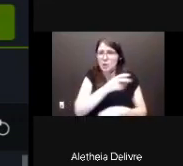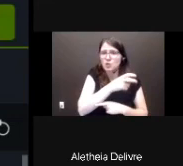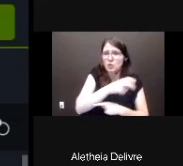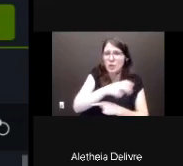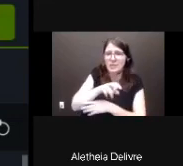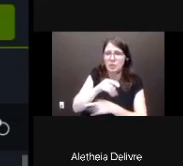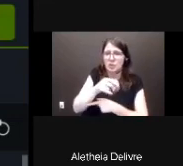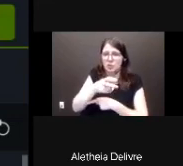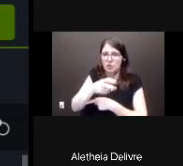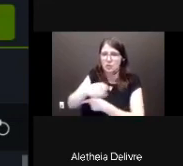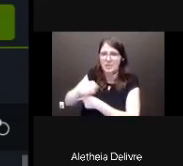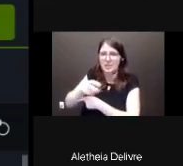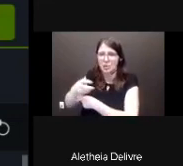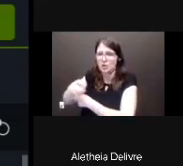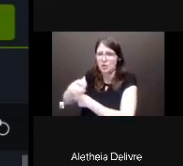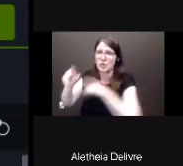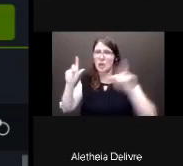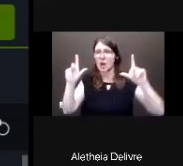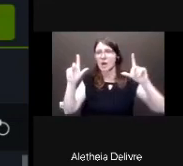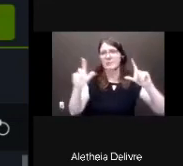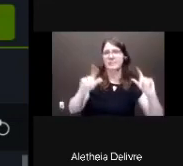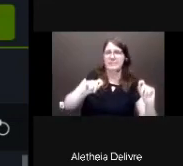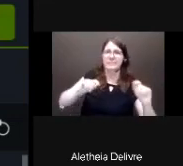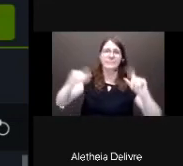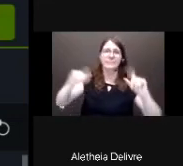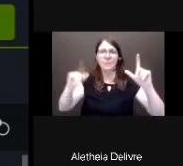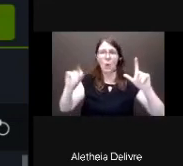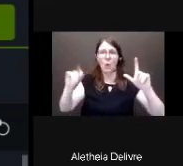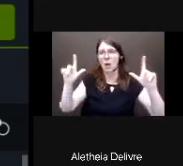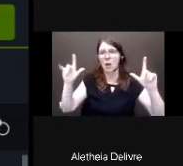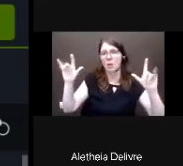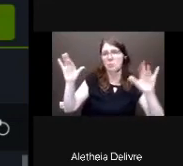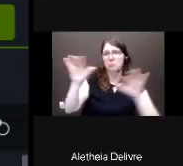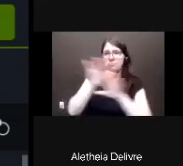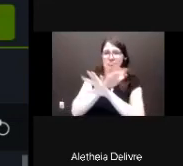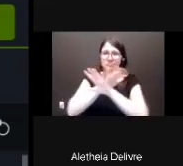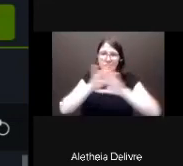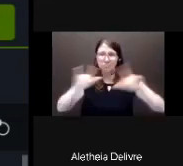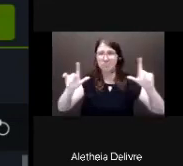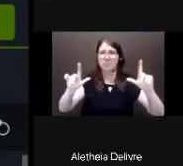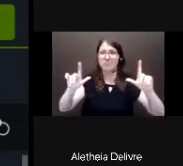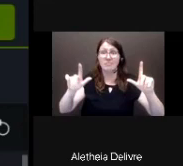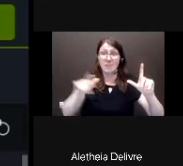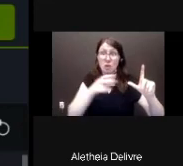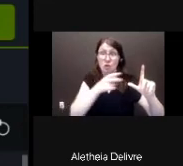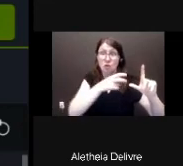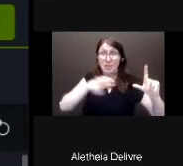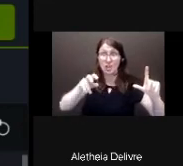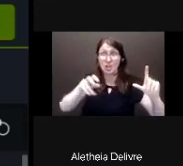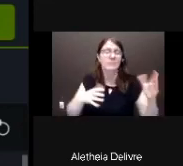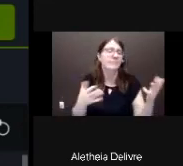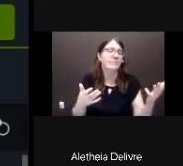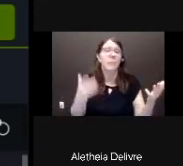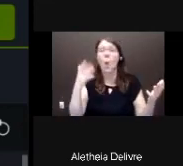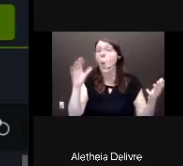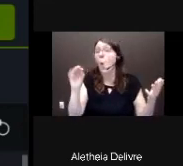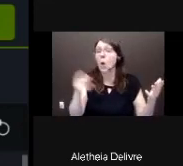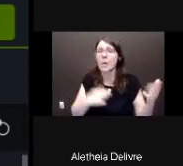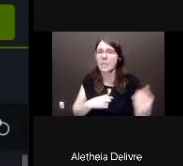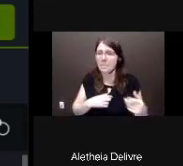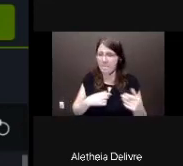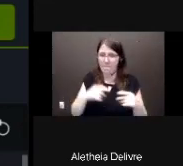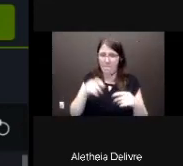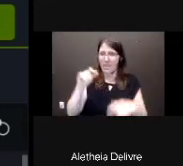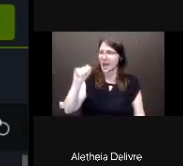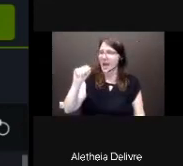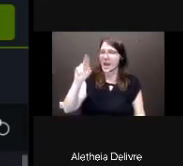have posted the video separately. I don't want to take too much time, but you will see some transitions like arrows, some animations. And the way I did